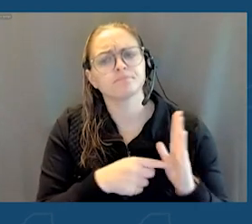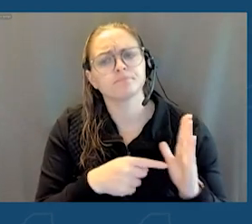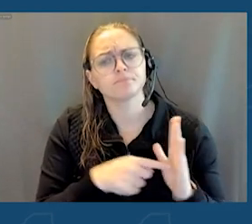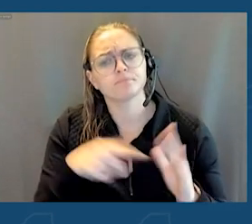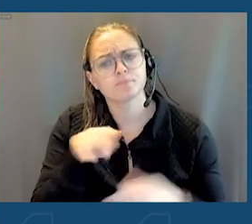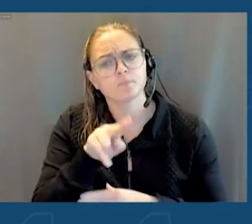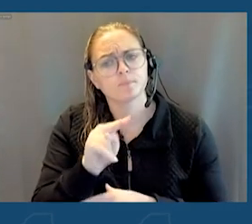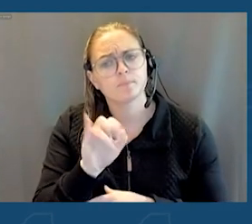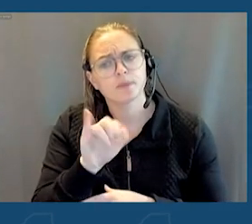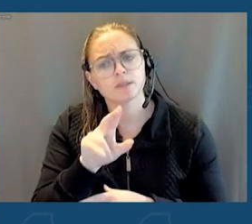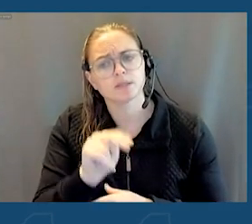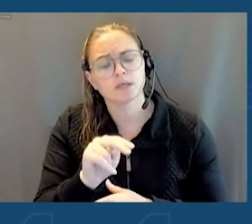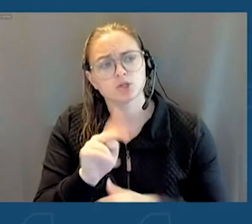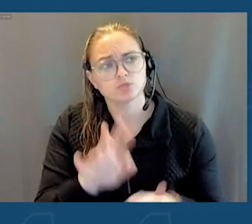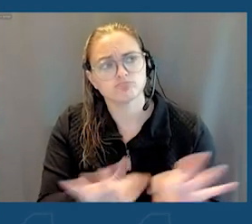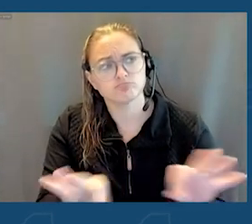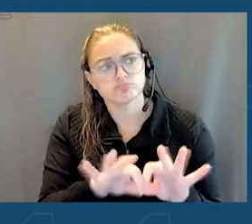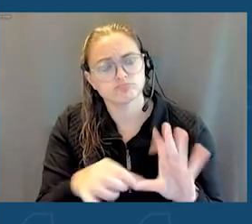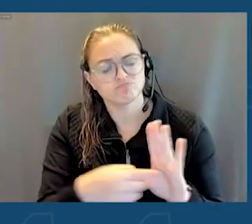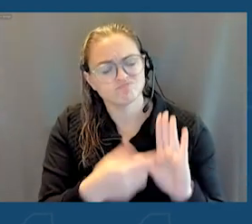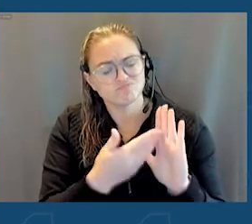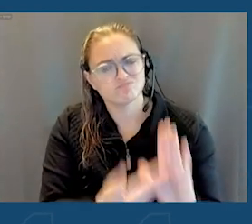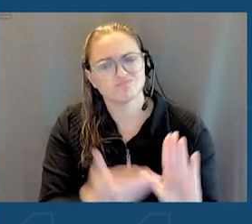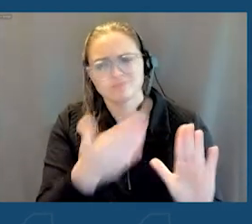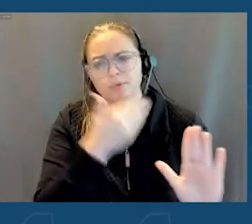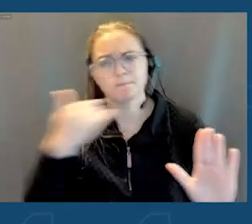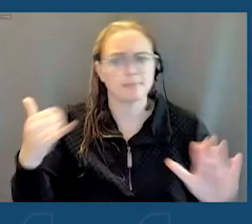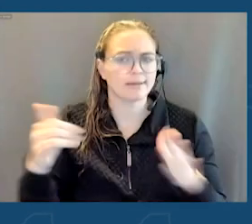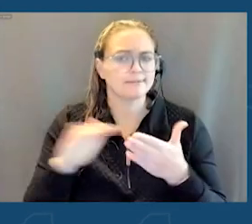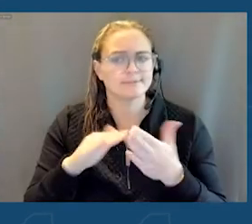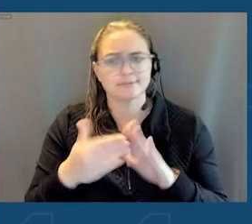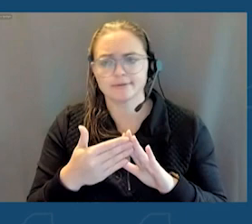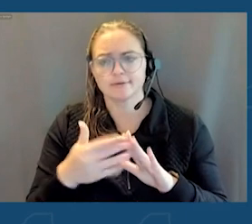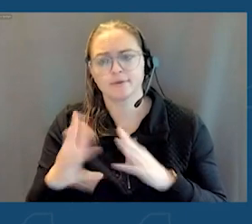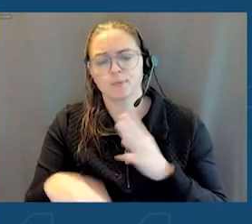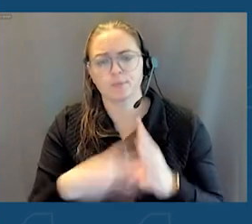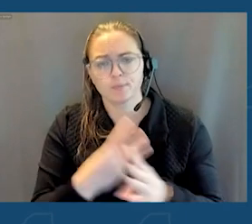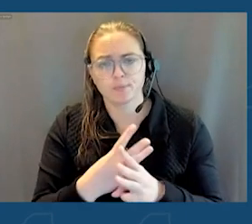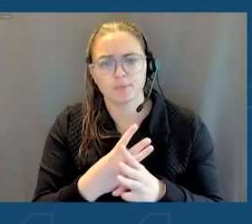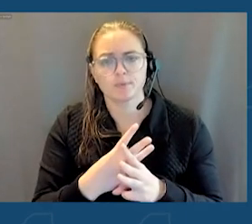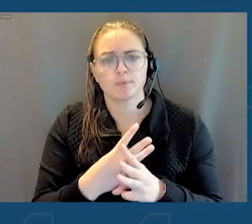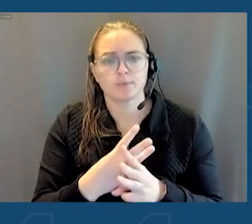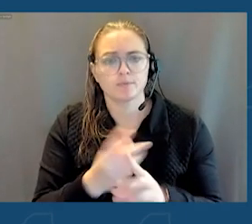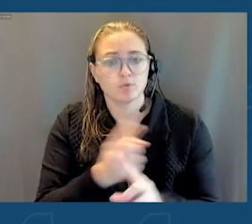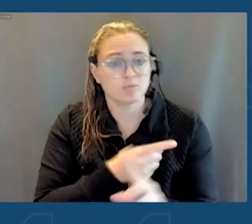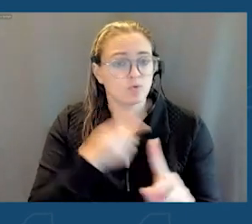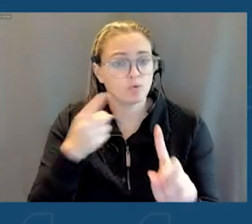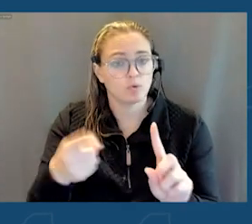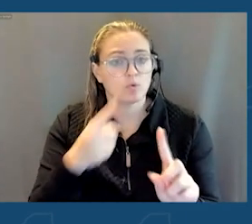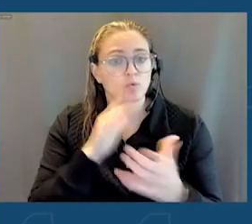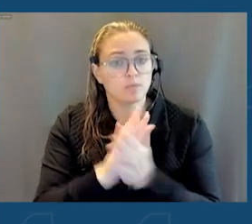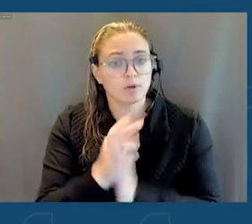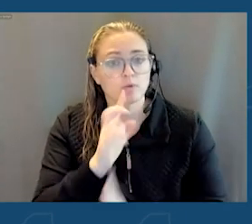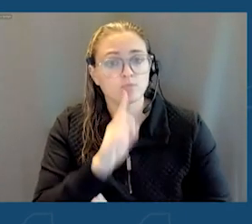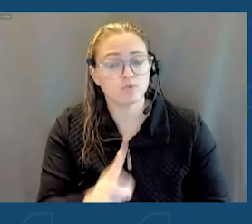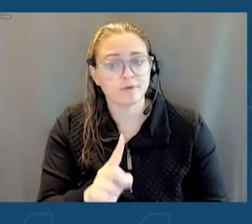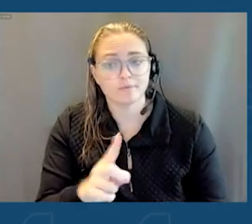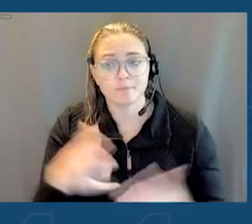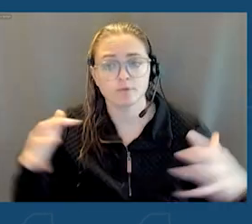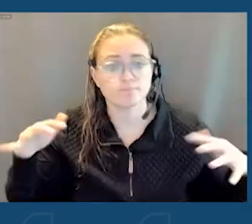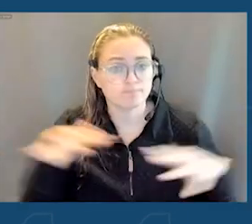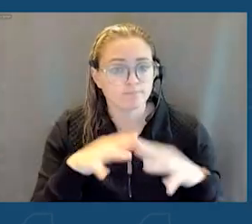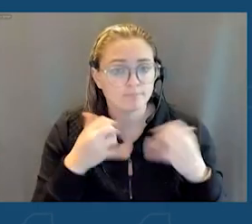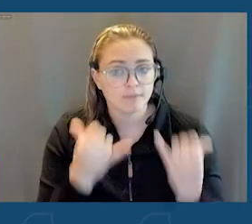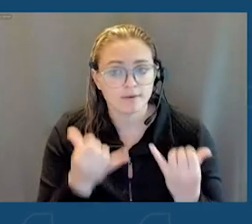Station that's worthy of the greatest city in the world. To make this goal a reality, we have gathered here today